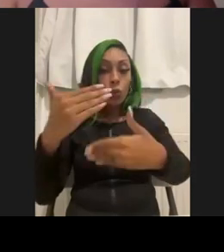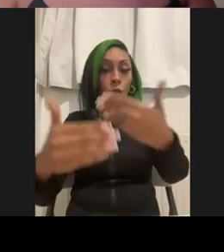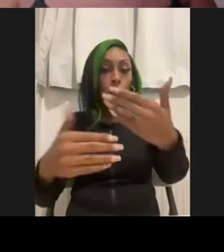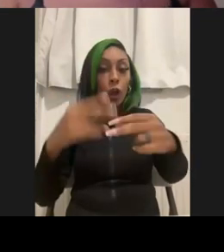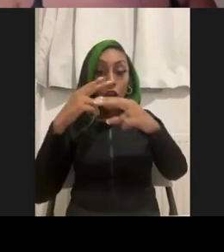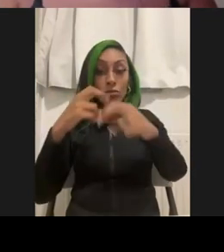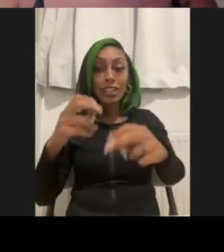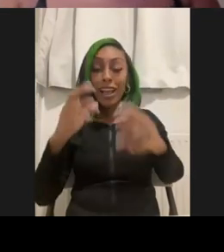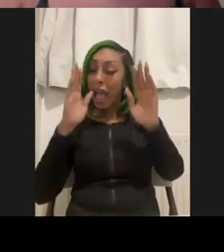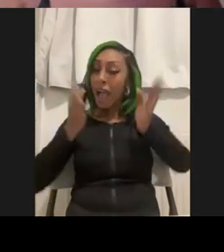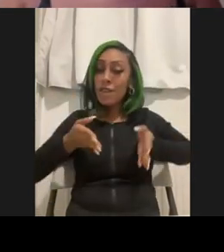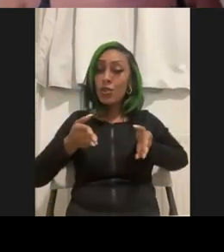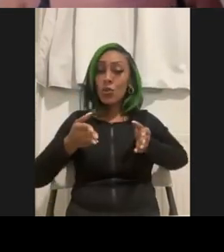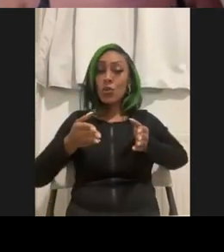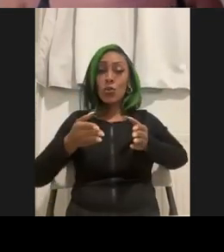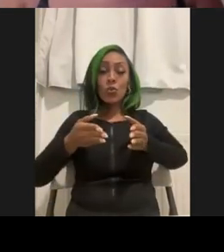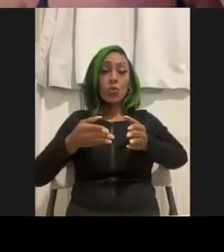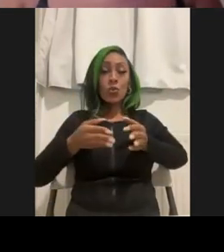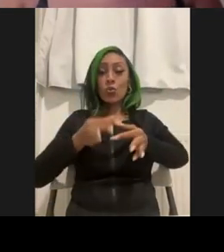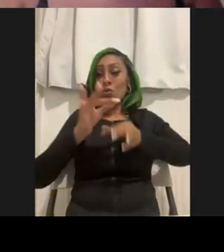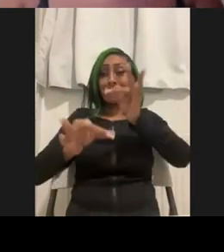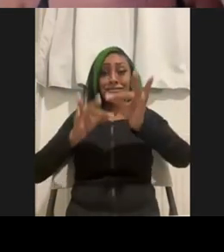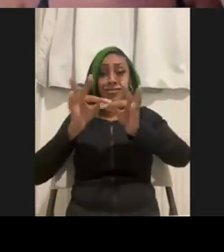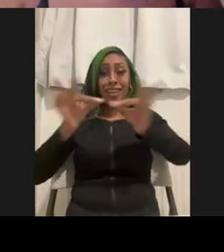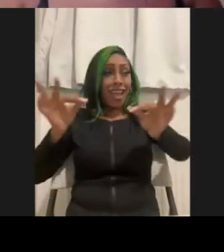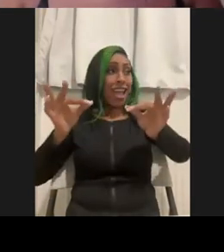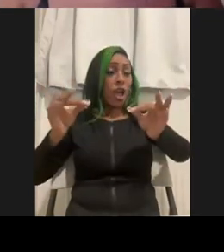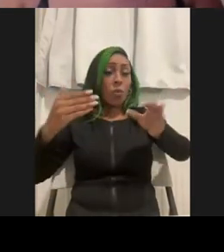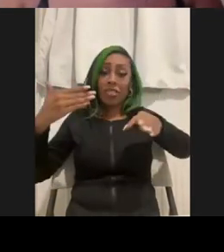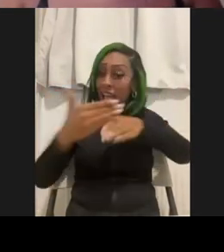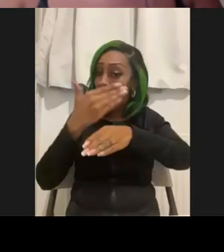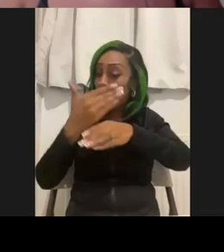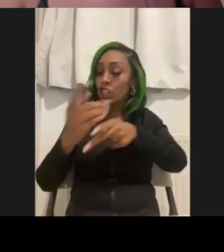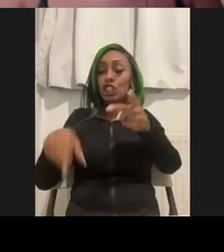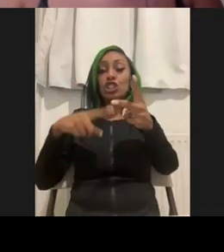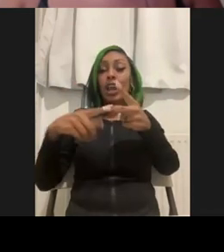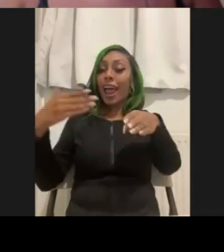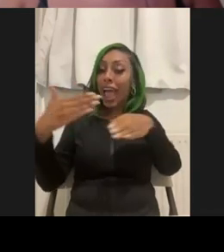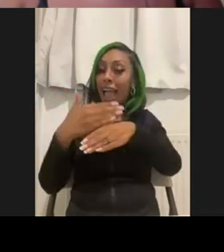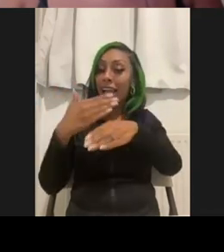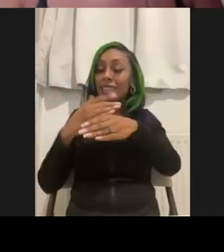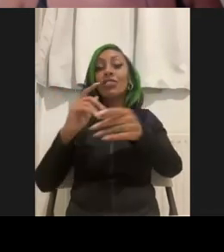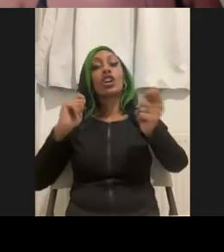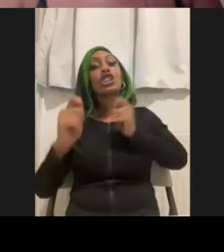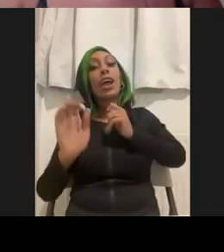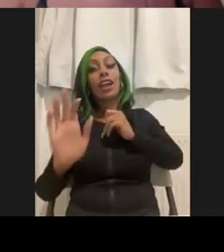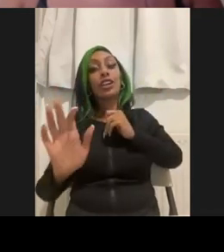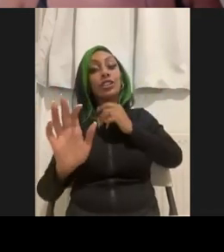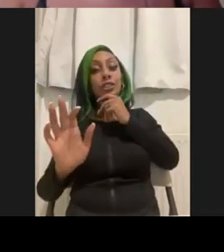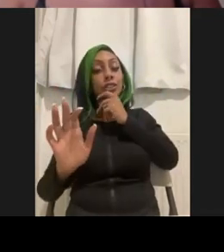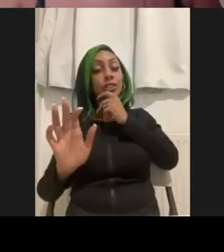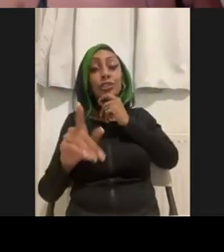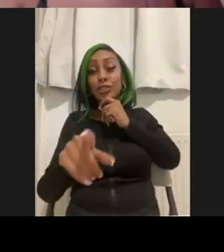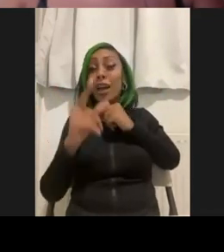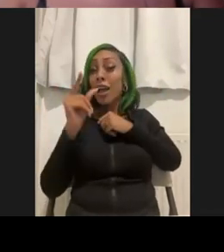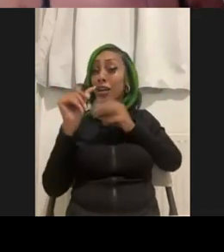be bound up with actions and activities for change. And I think there is a problem